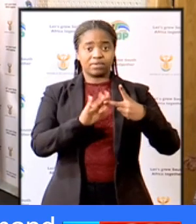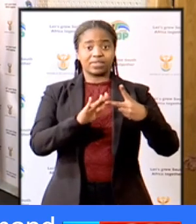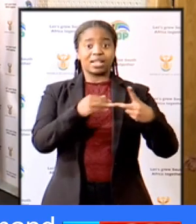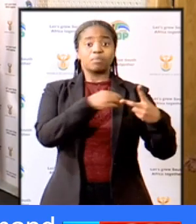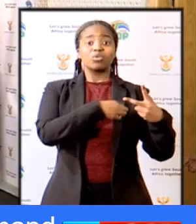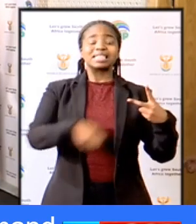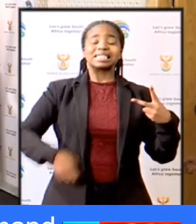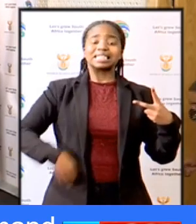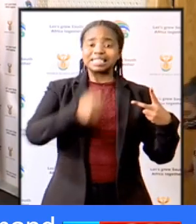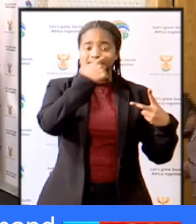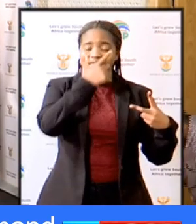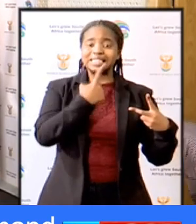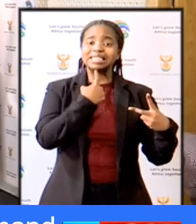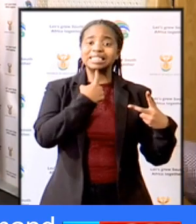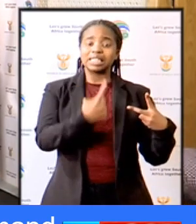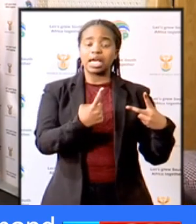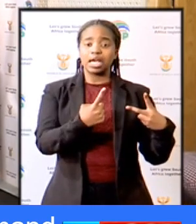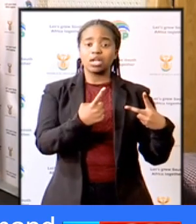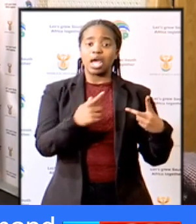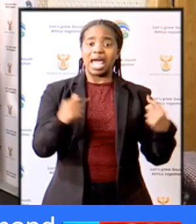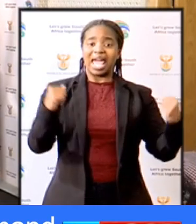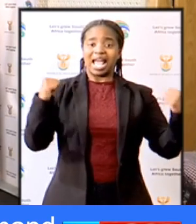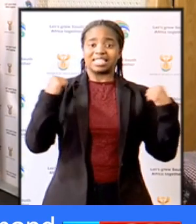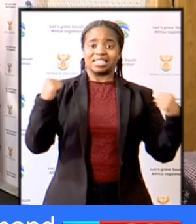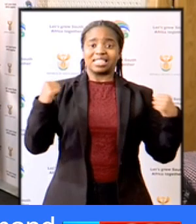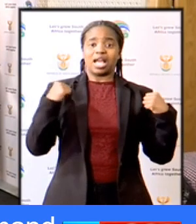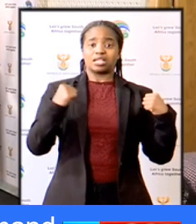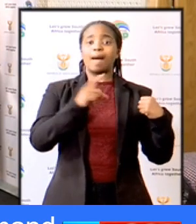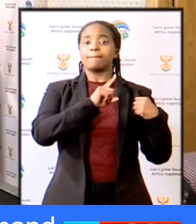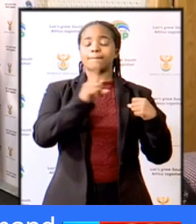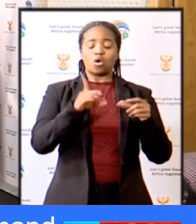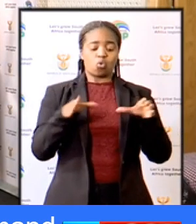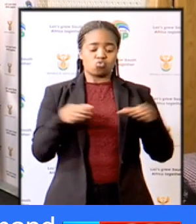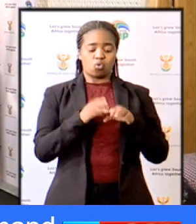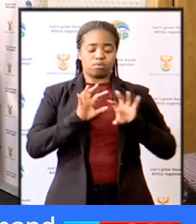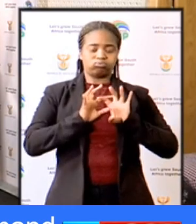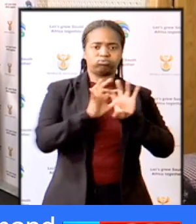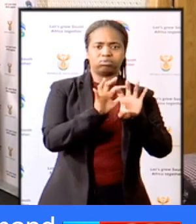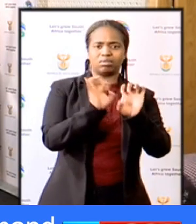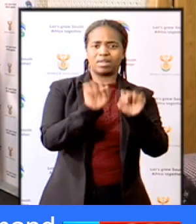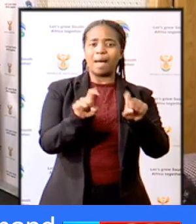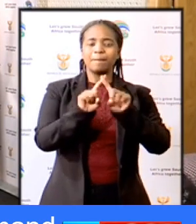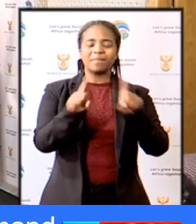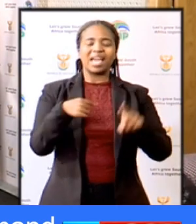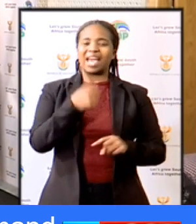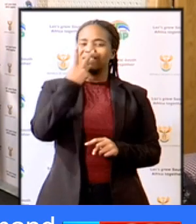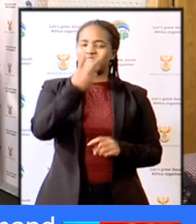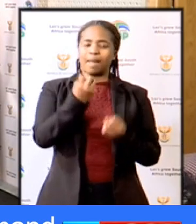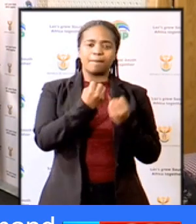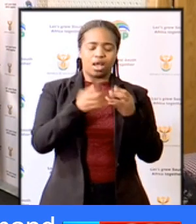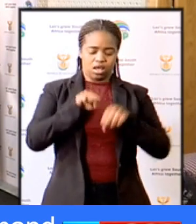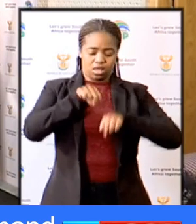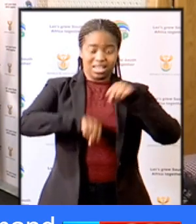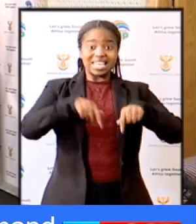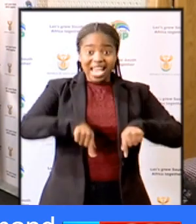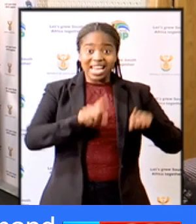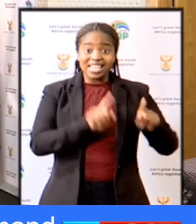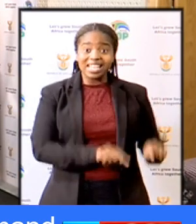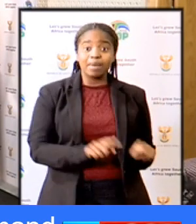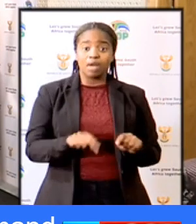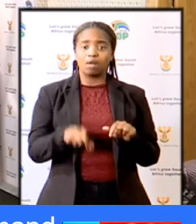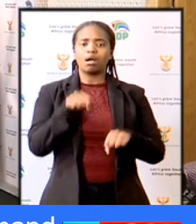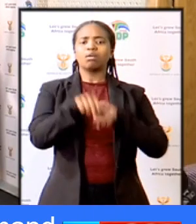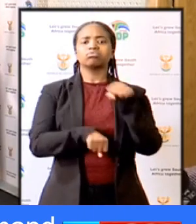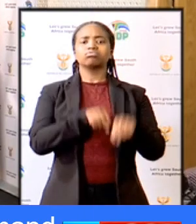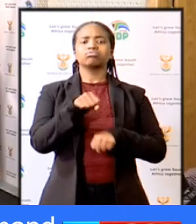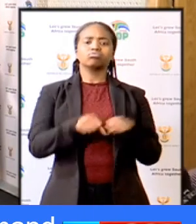president also said you exercise as long as you don't do it in groups. But I have seen cyclists here in Cape Town cycling